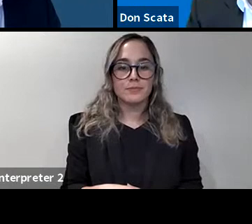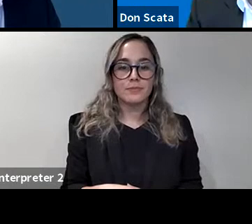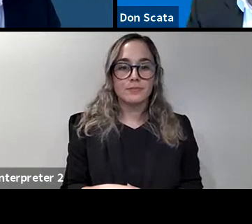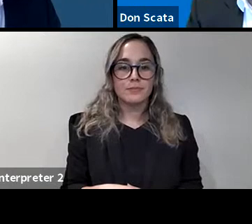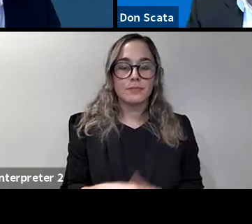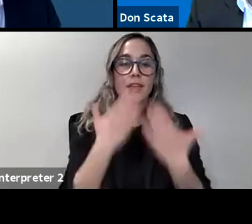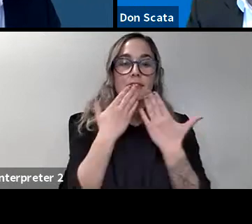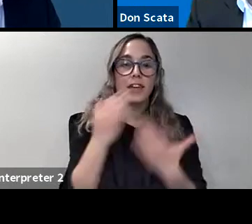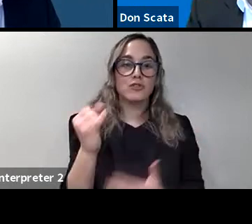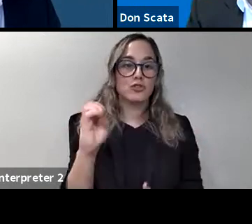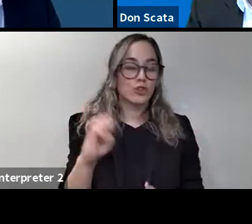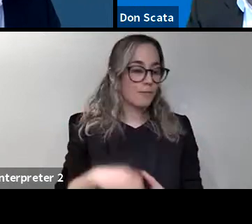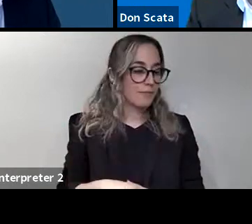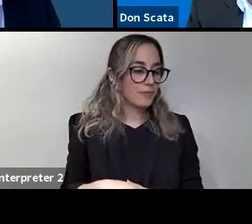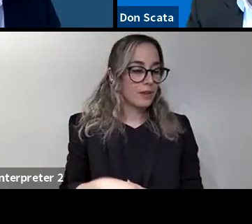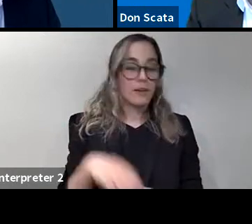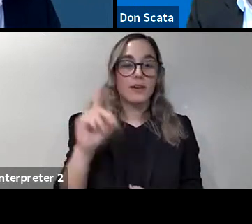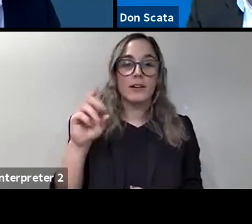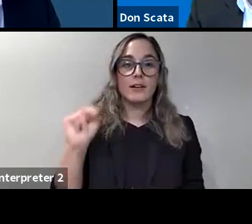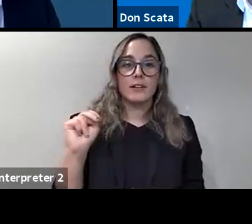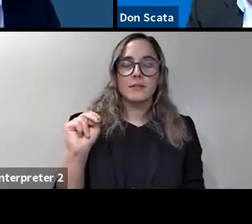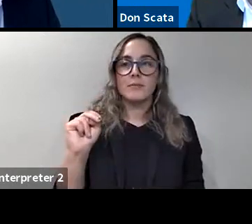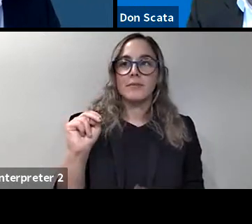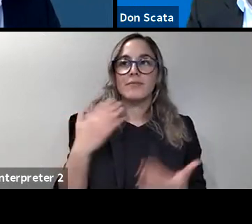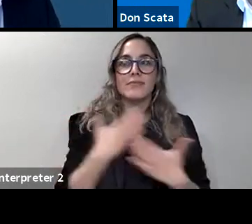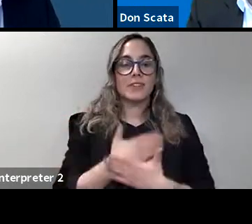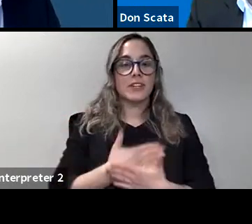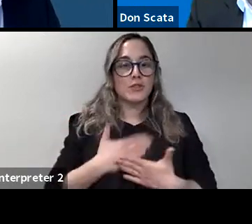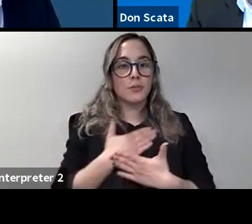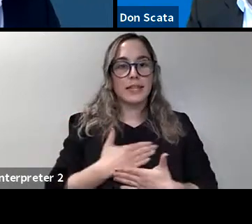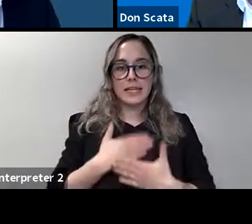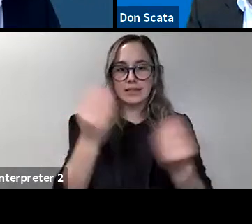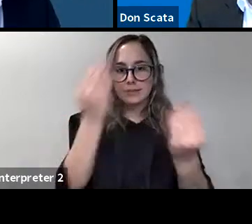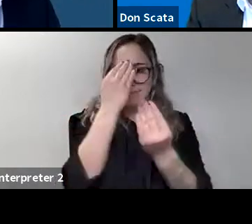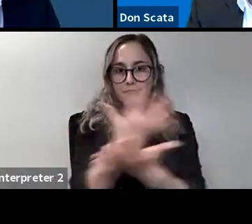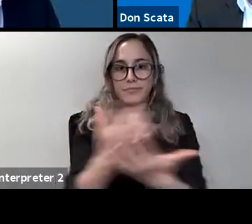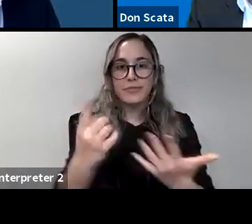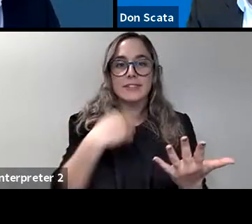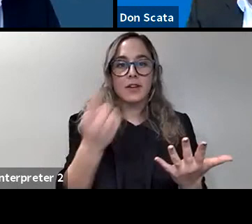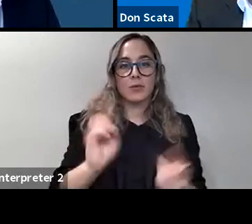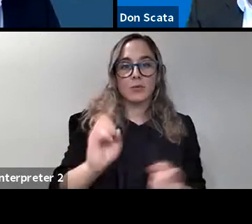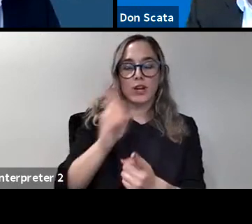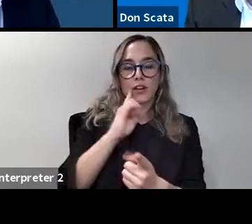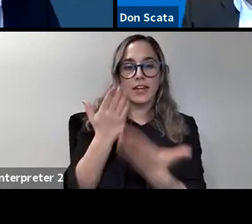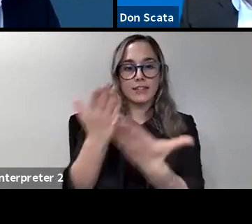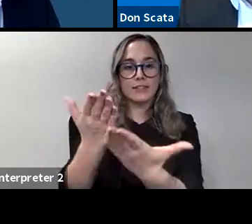Thanks, Joe. Don, can you please restate where people can submit to the Federal Register?